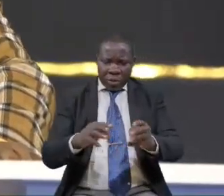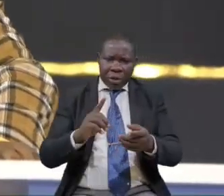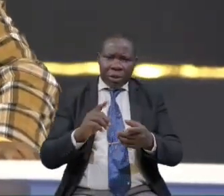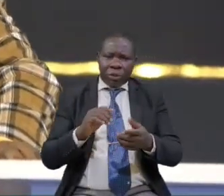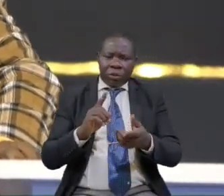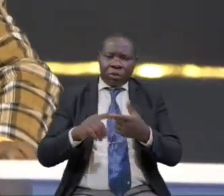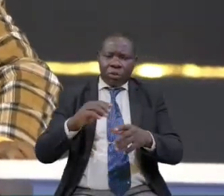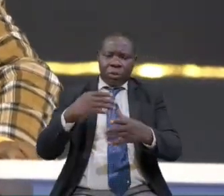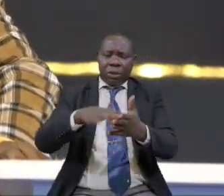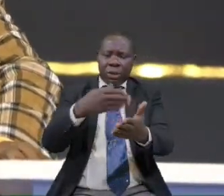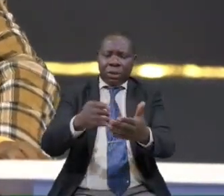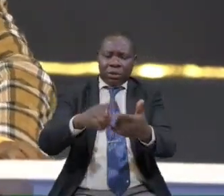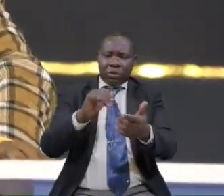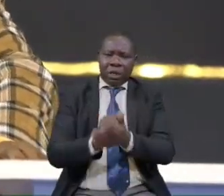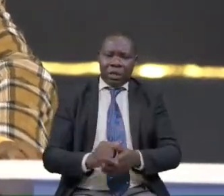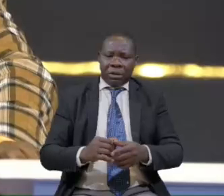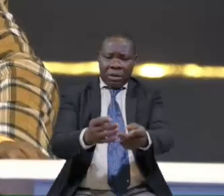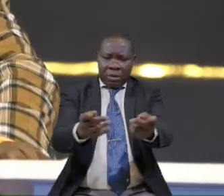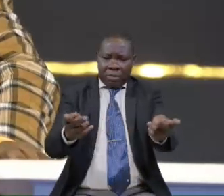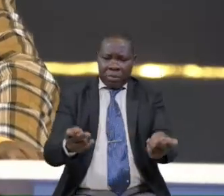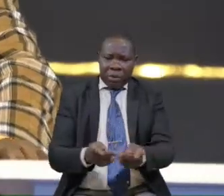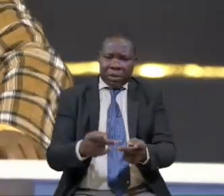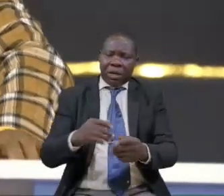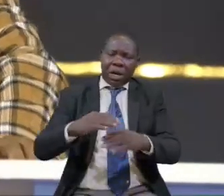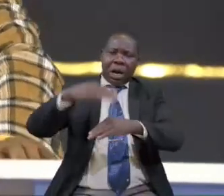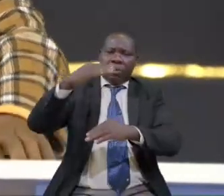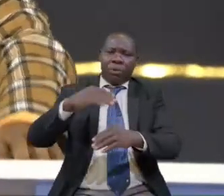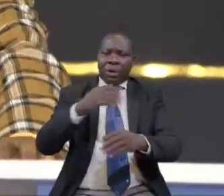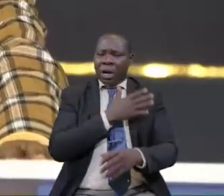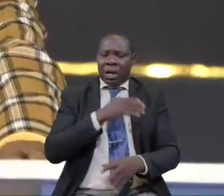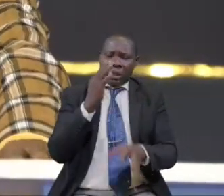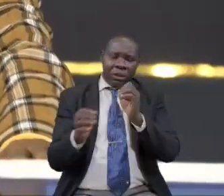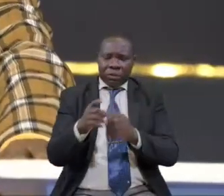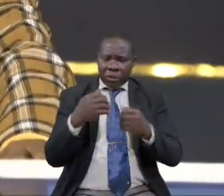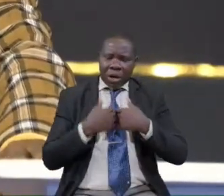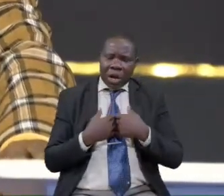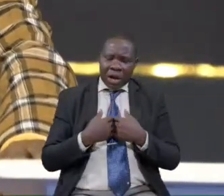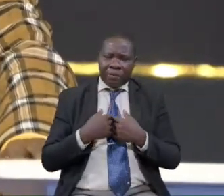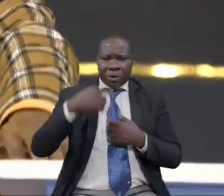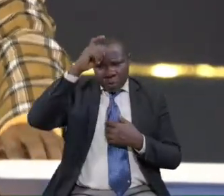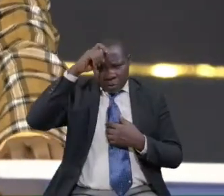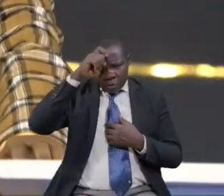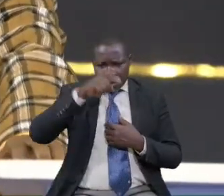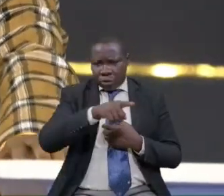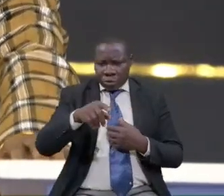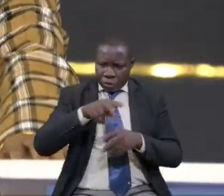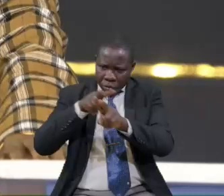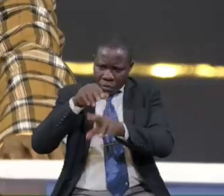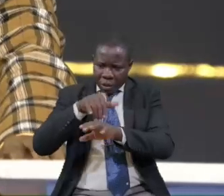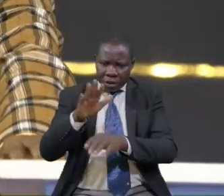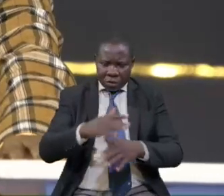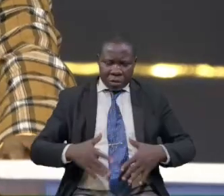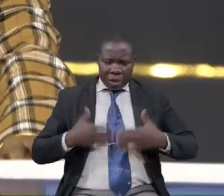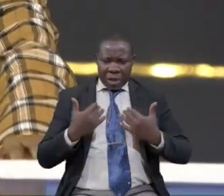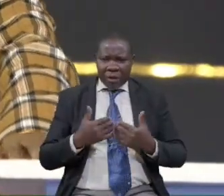up above. And when you have wisdom, you look at your life, how you live, what you